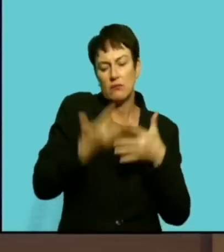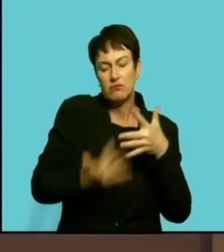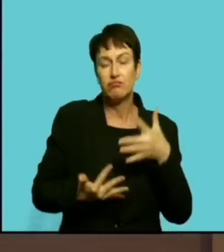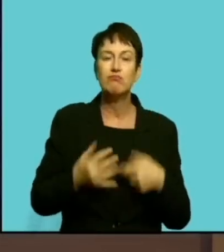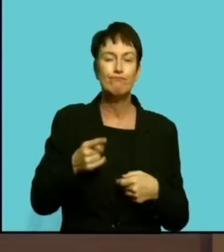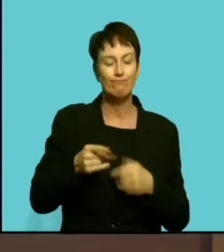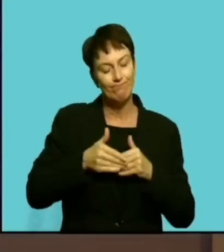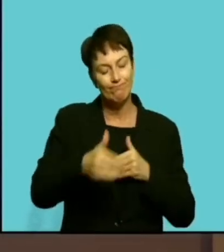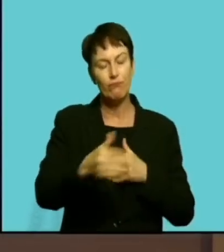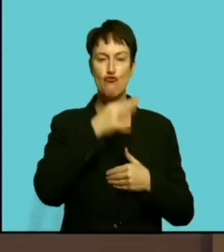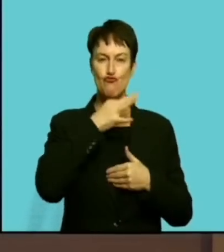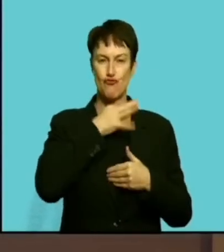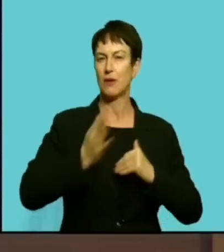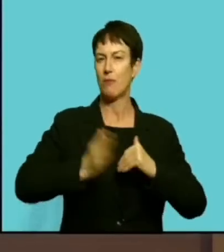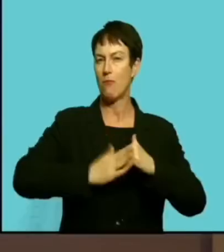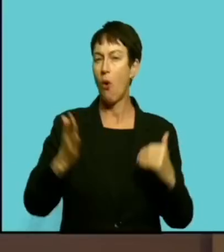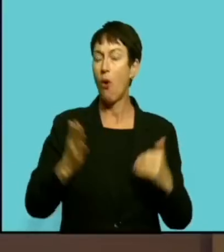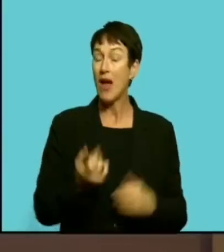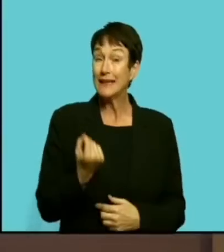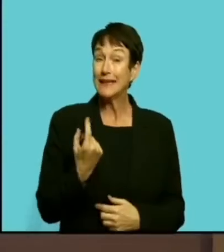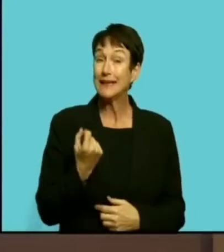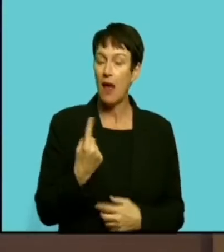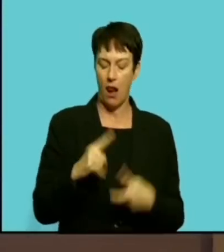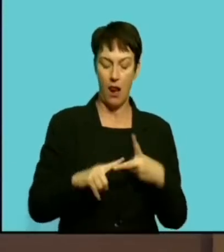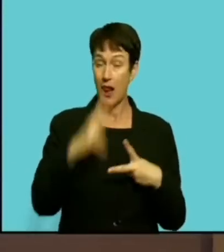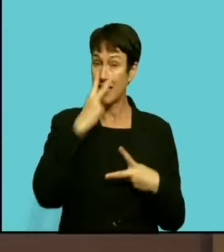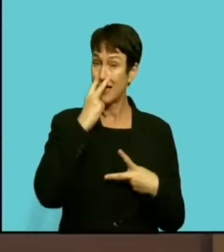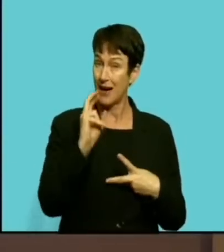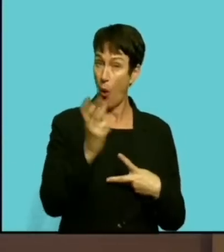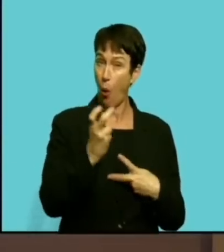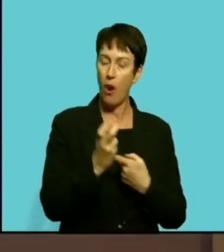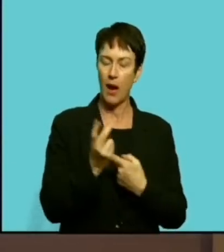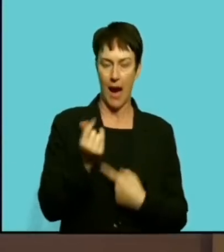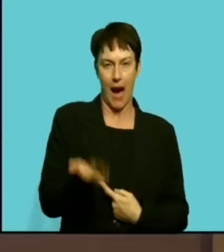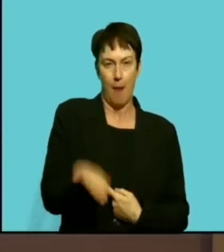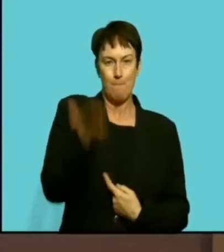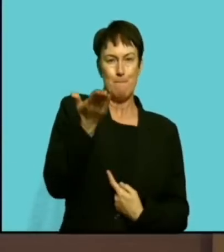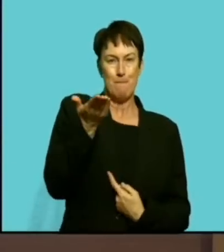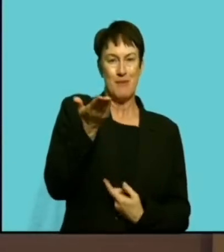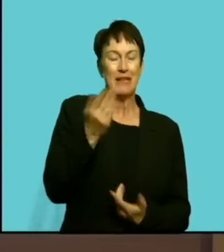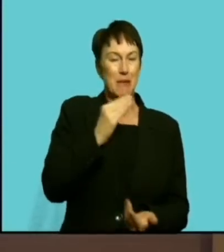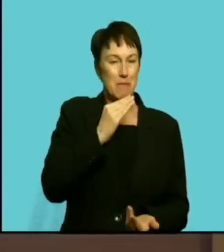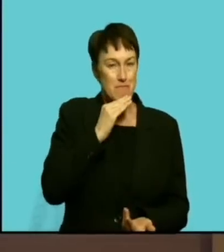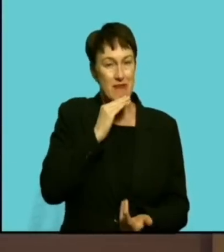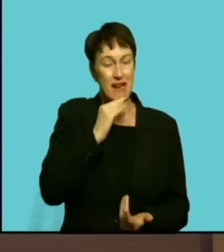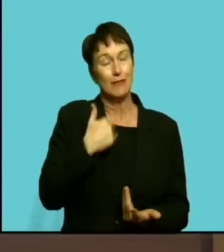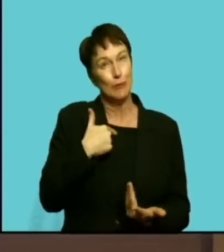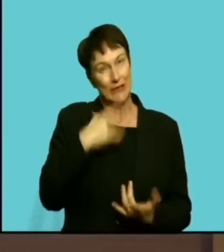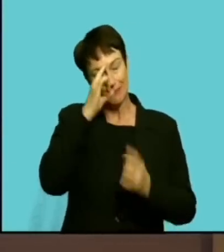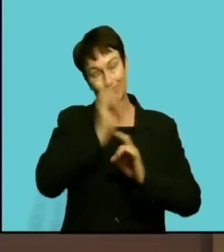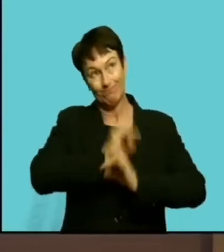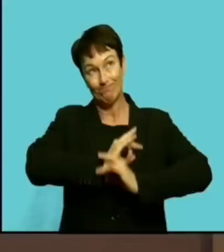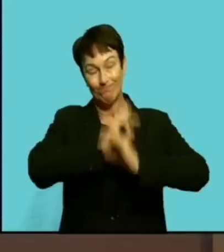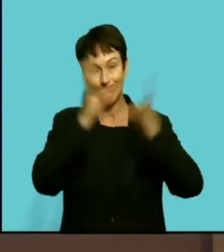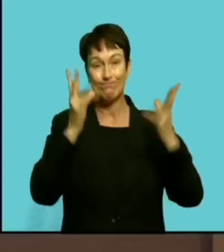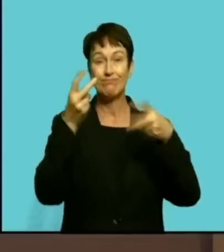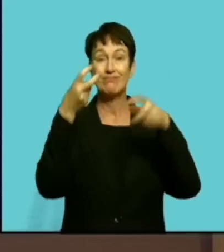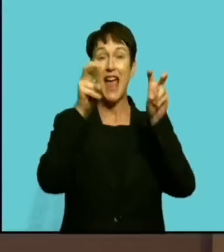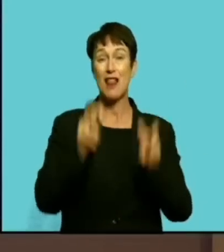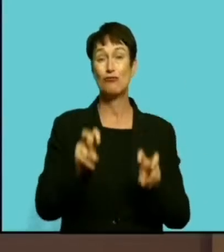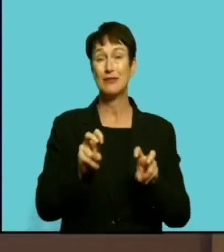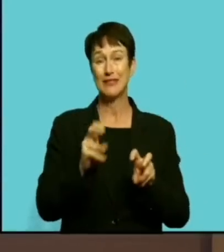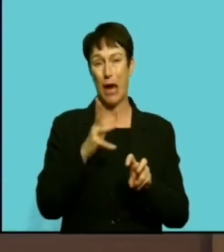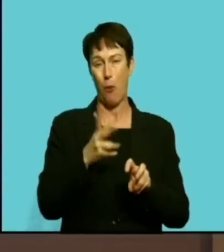Higher diesel and coal prices may result in upward revisions to our electricity price forecast